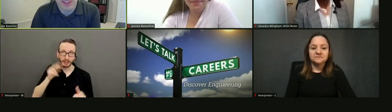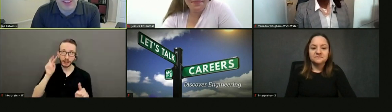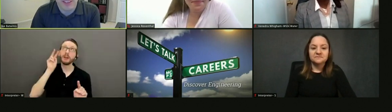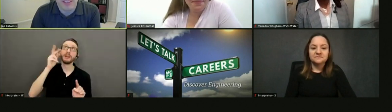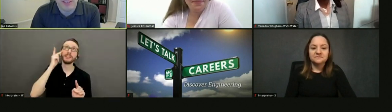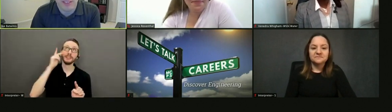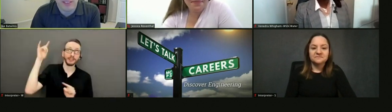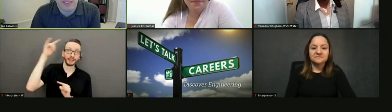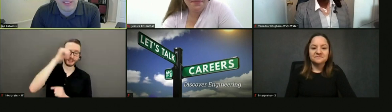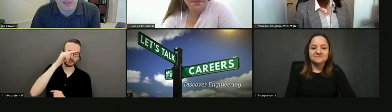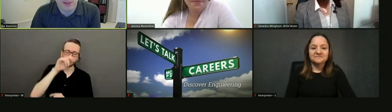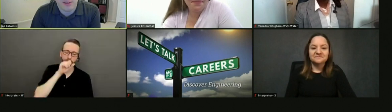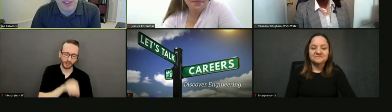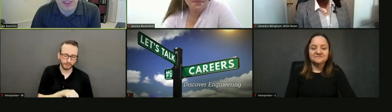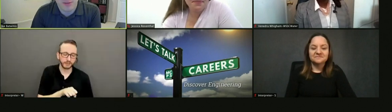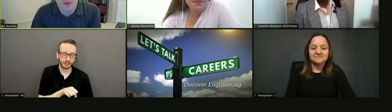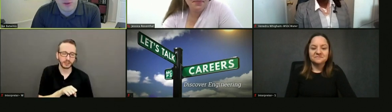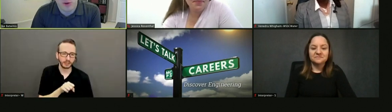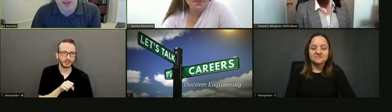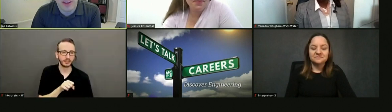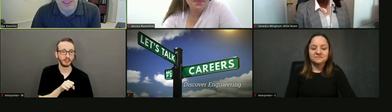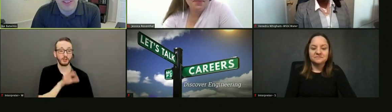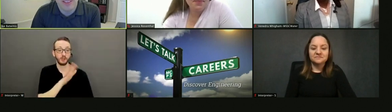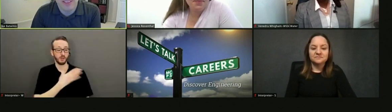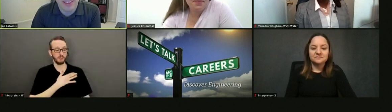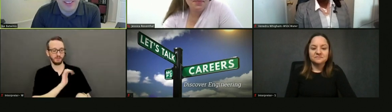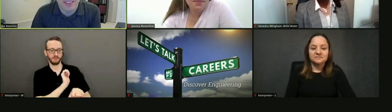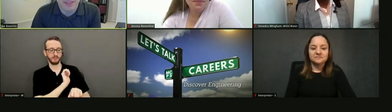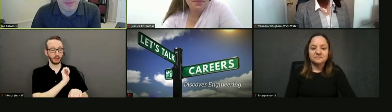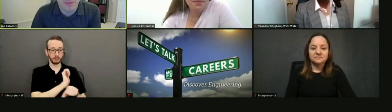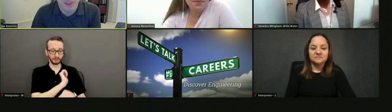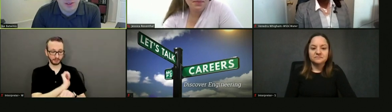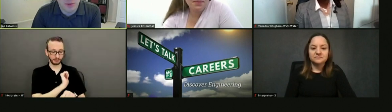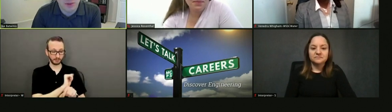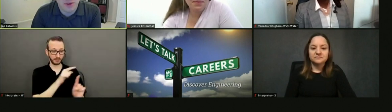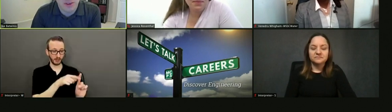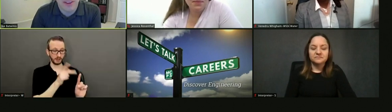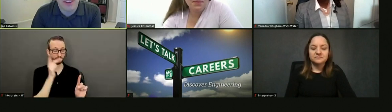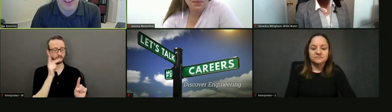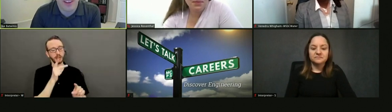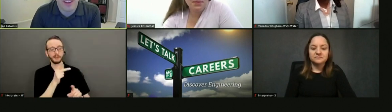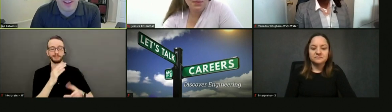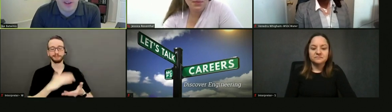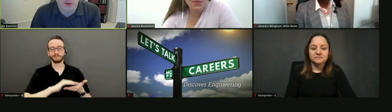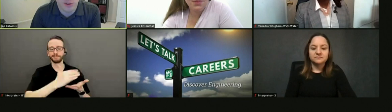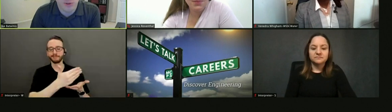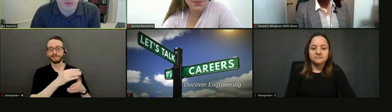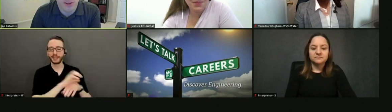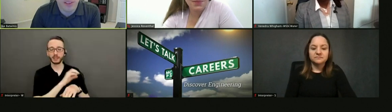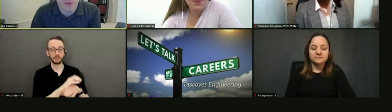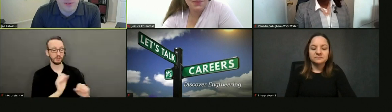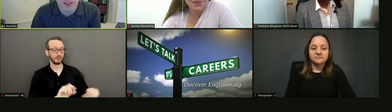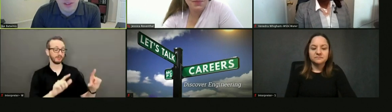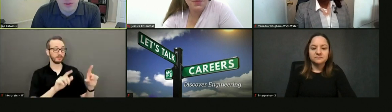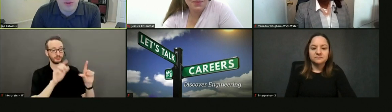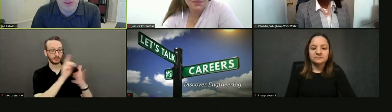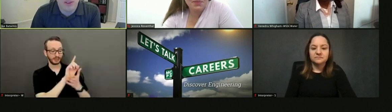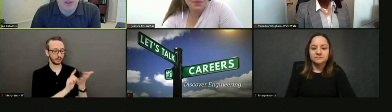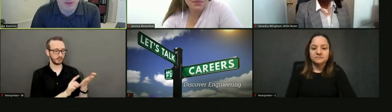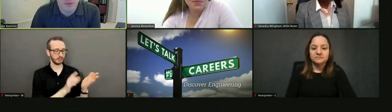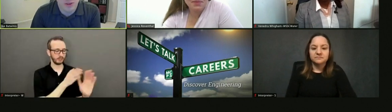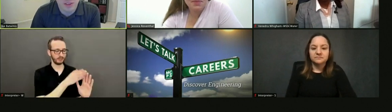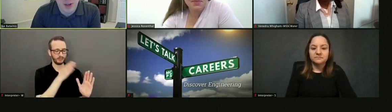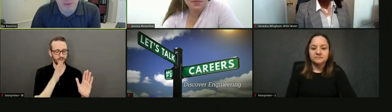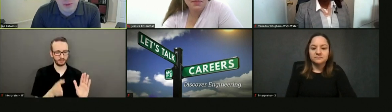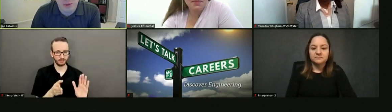so seeing something that you're working on on the computer go from something on the computer